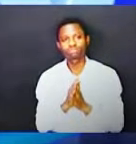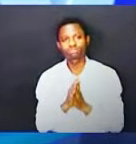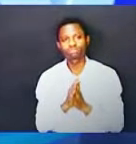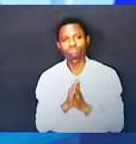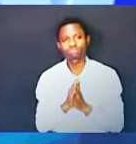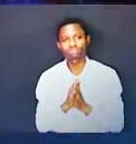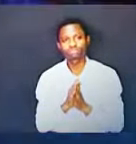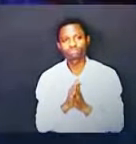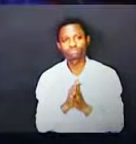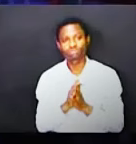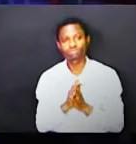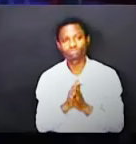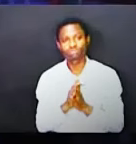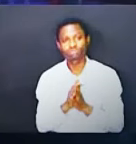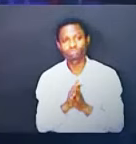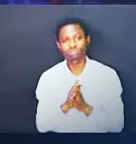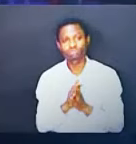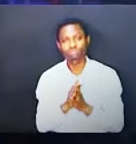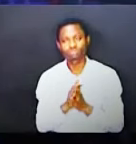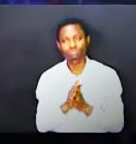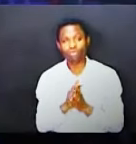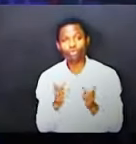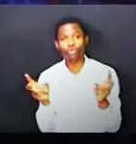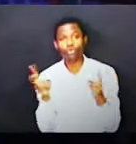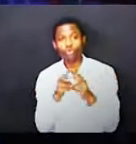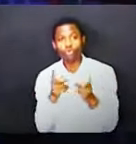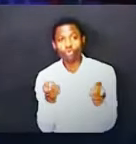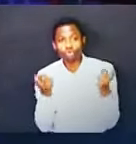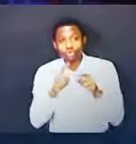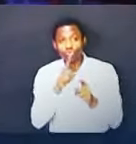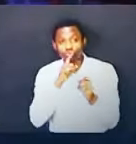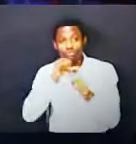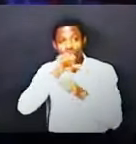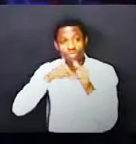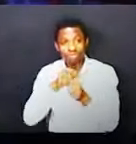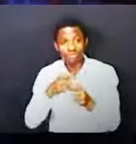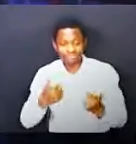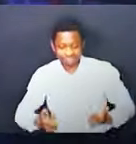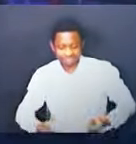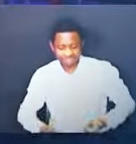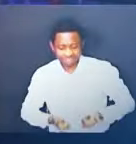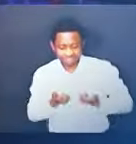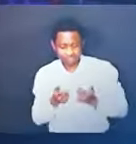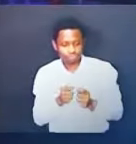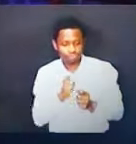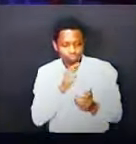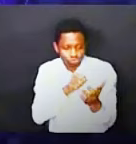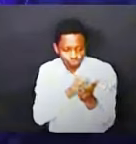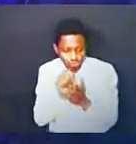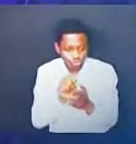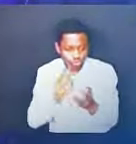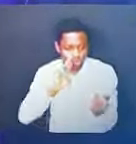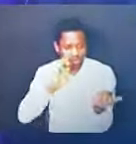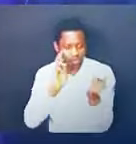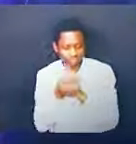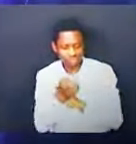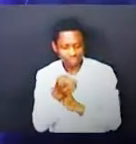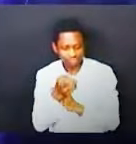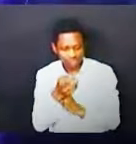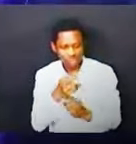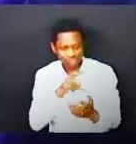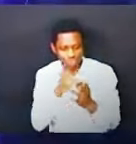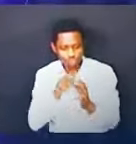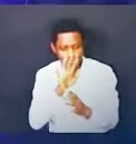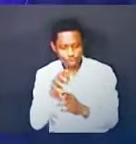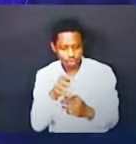So when we are talking about living out genuine repentance, we are talking about even the meditation of